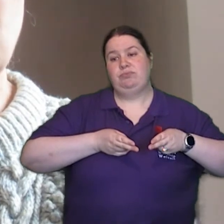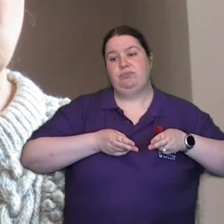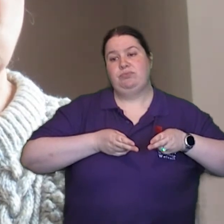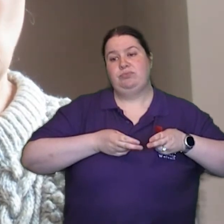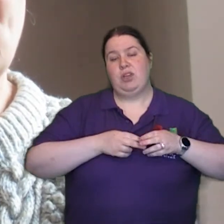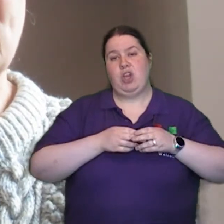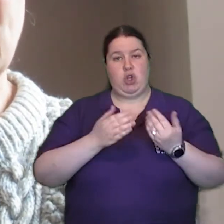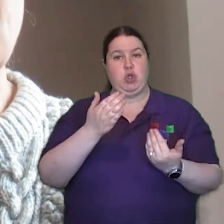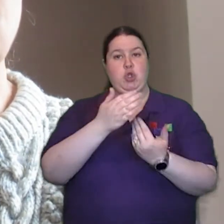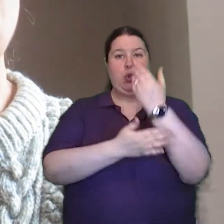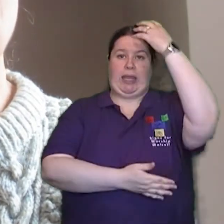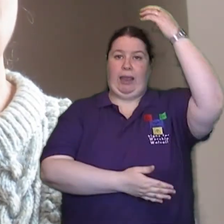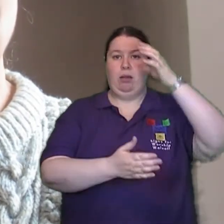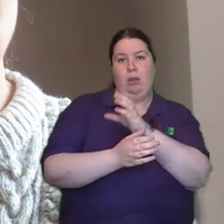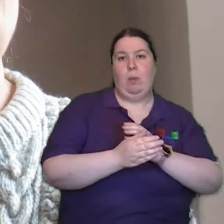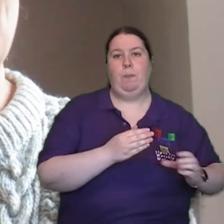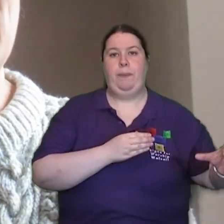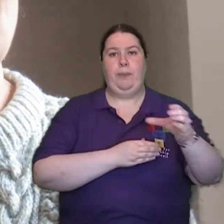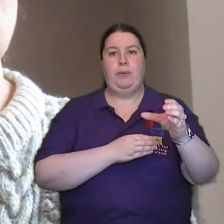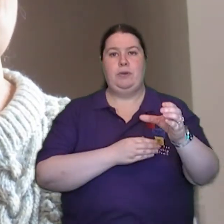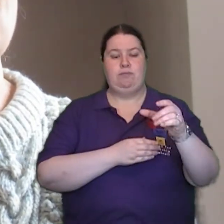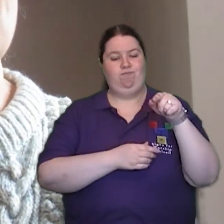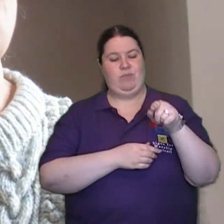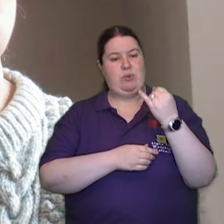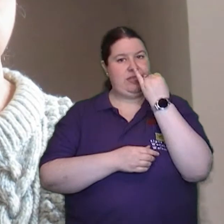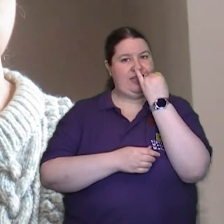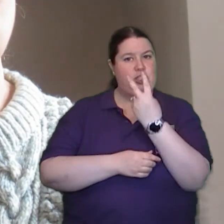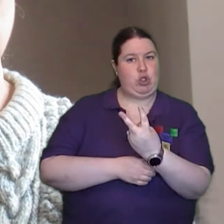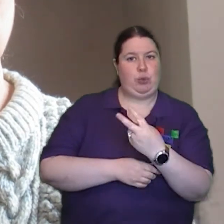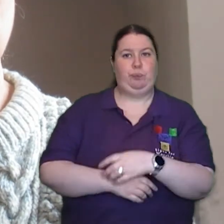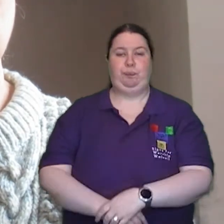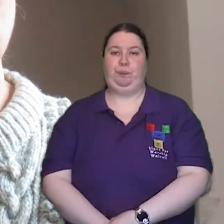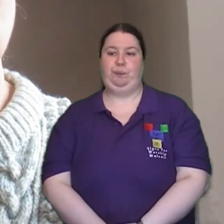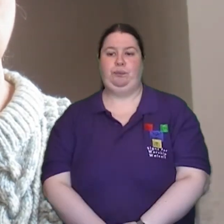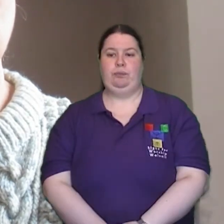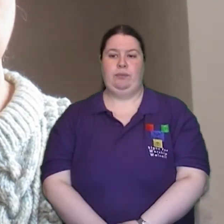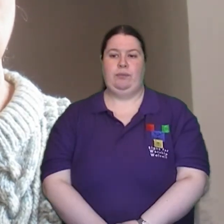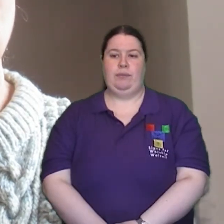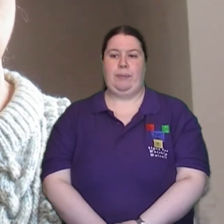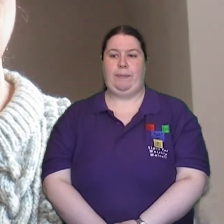Mede took over the kingdom at the age of 62.